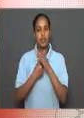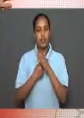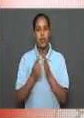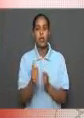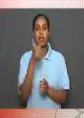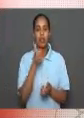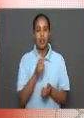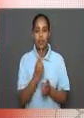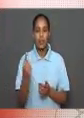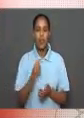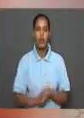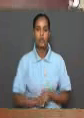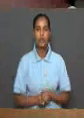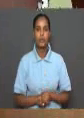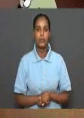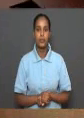started immediately, everyone.